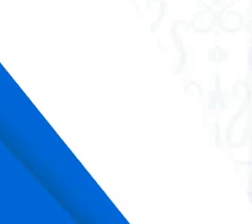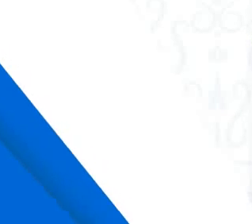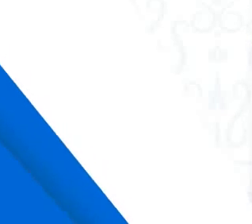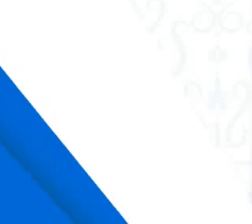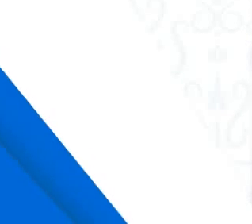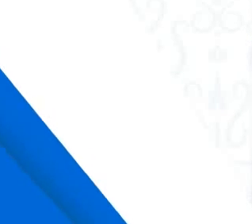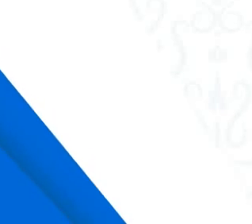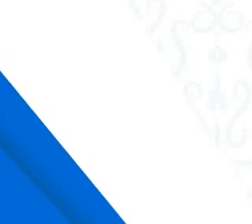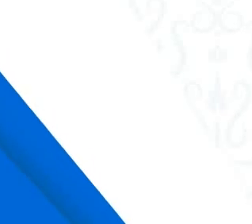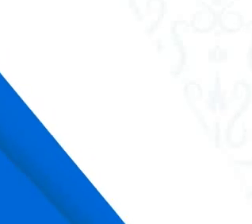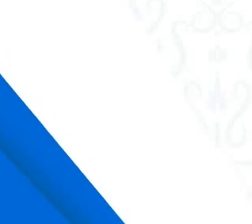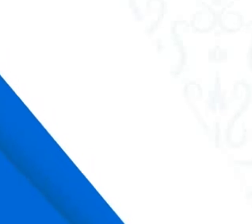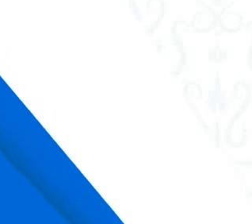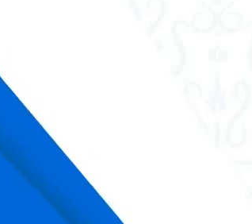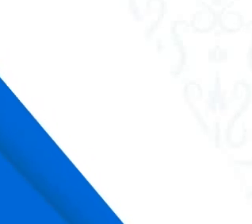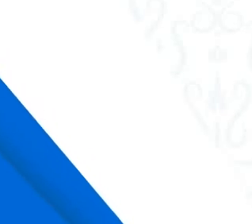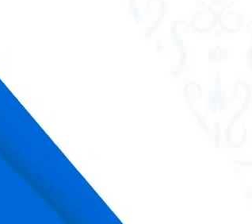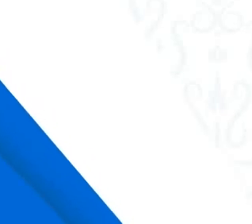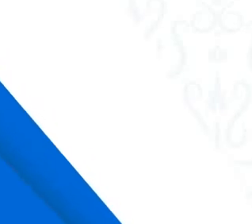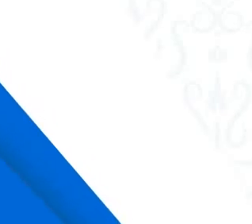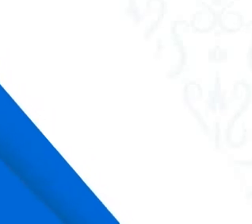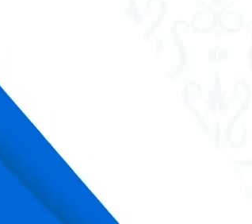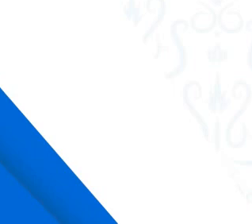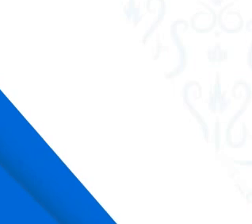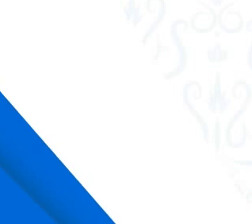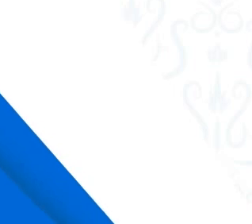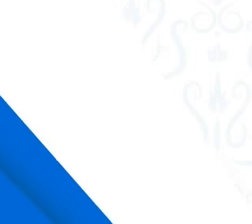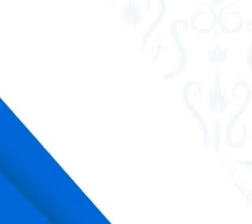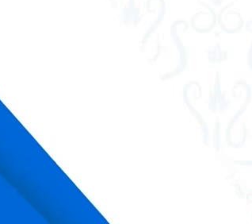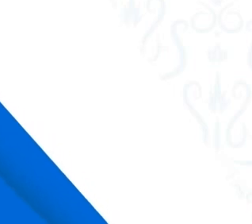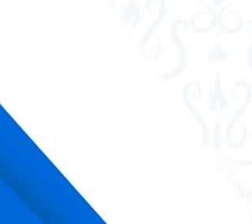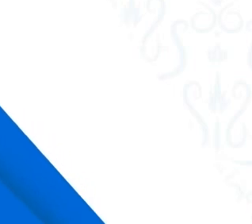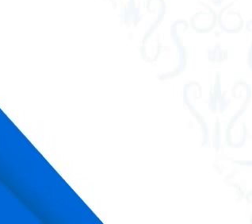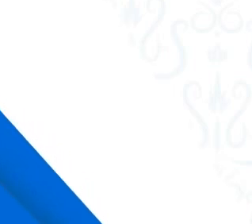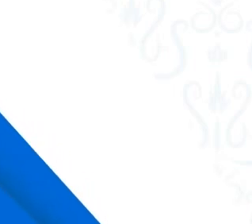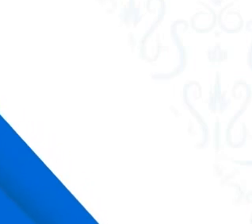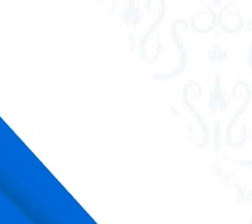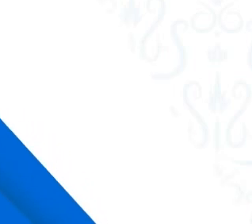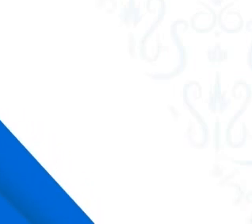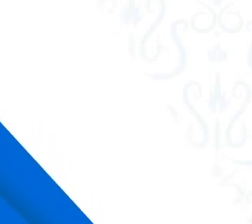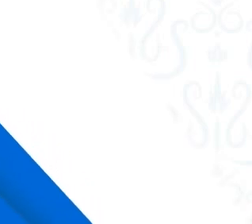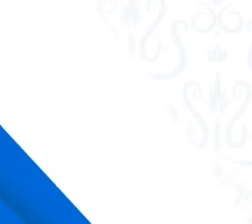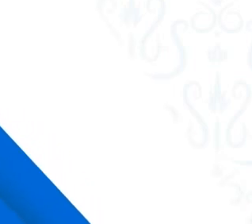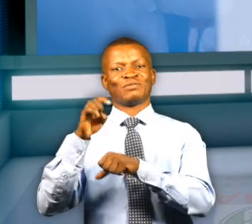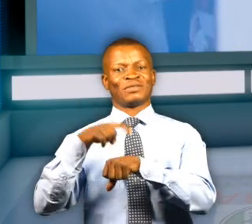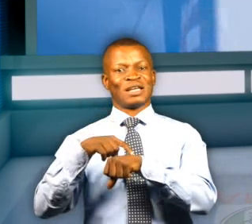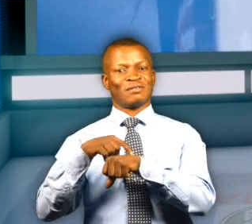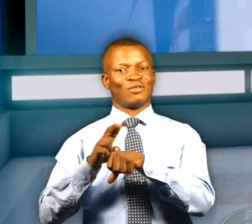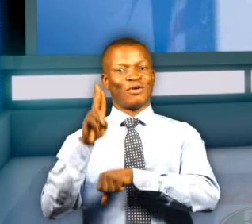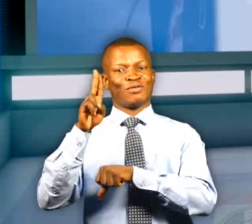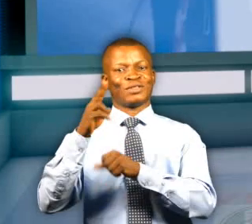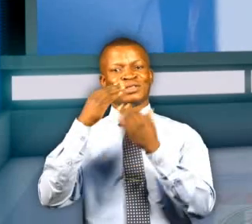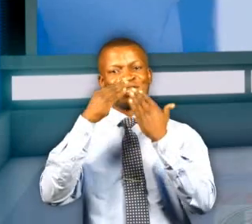www.naptip.gov.ng. Follow us on our social media platforms at NAPTIP Nigeria, or watch our videos on YouTube.